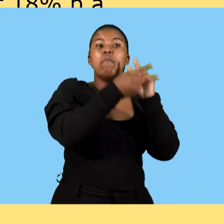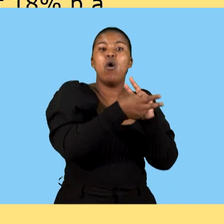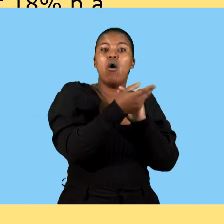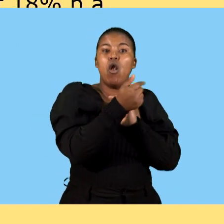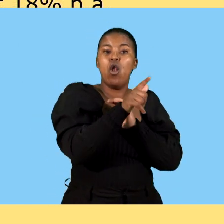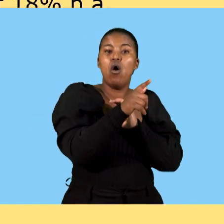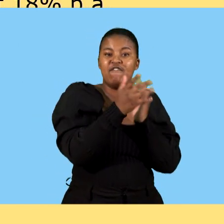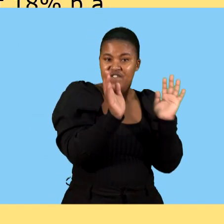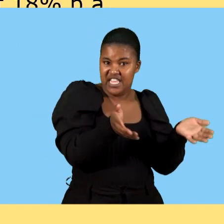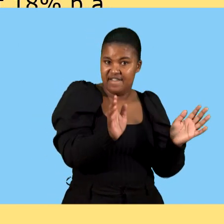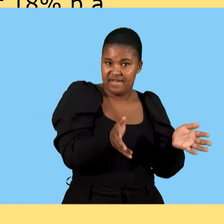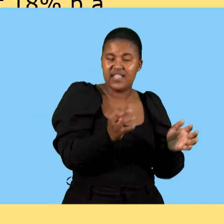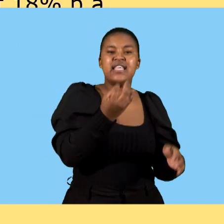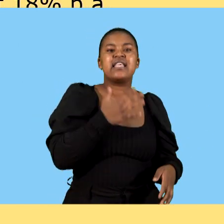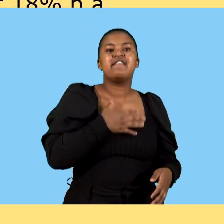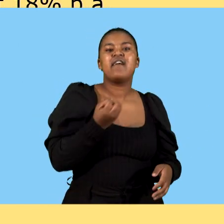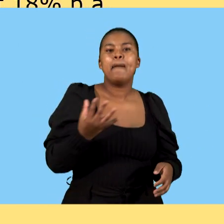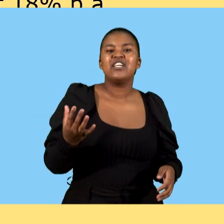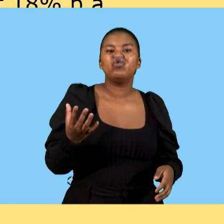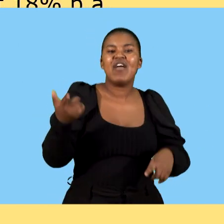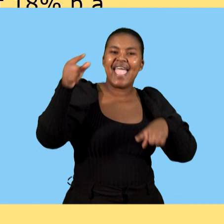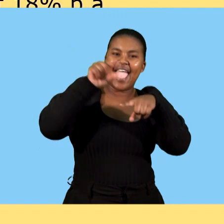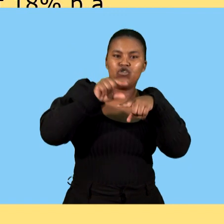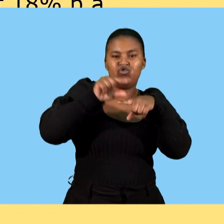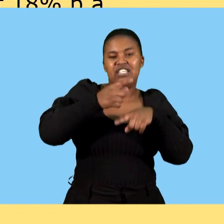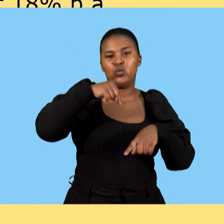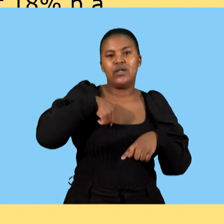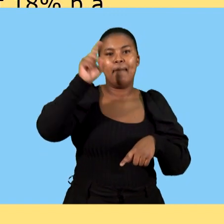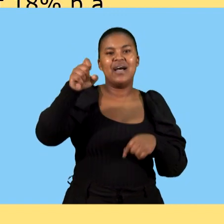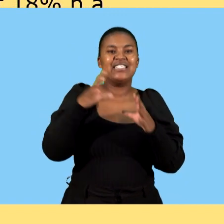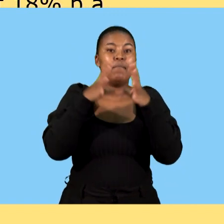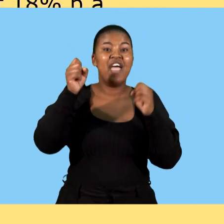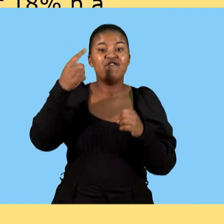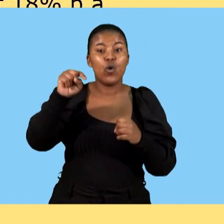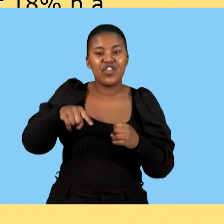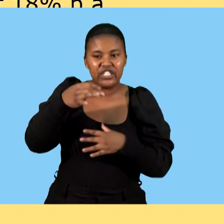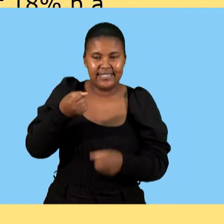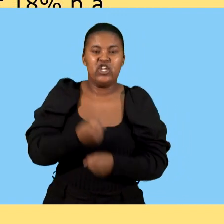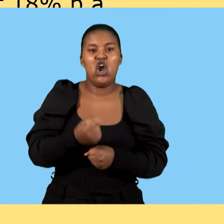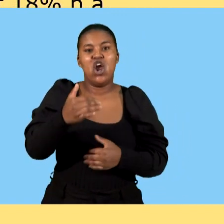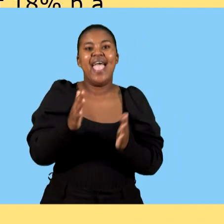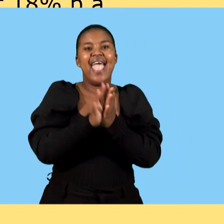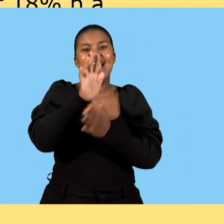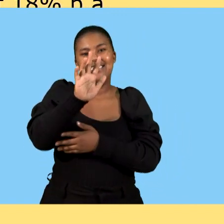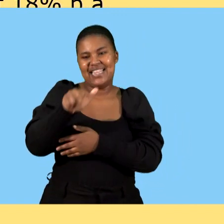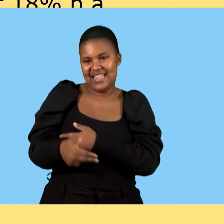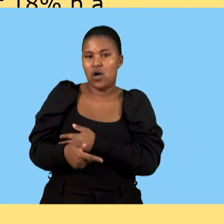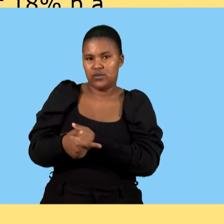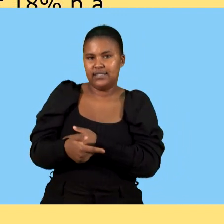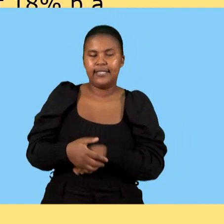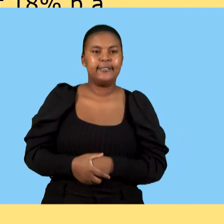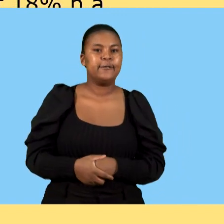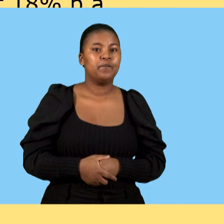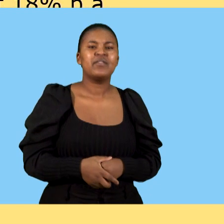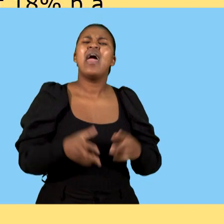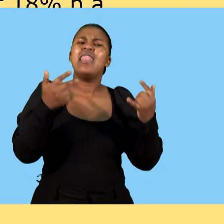multiplied by the time. It gives you the interest that we should have paid for this year, 18,000. However, of